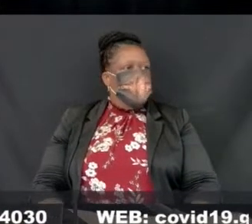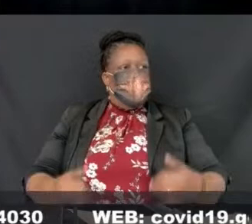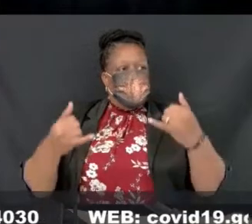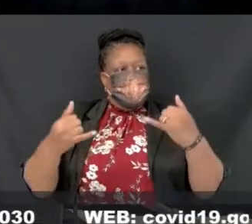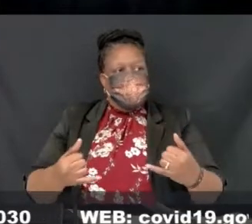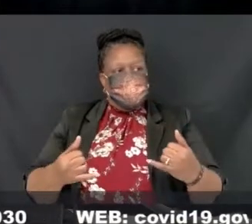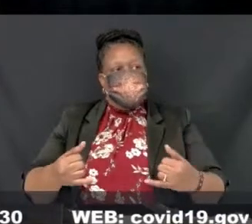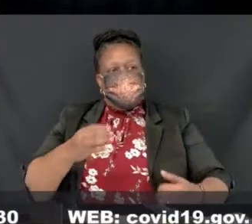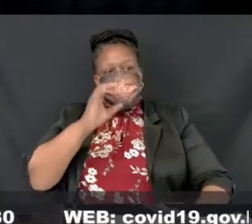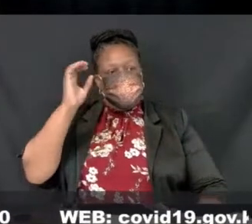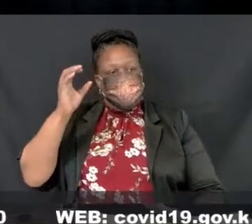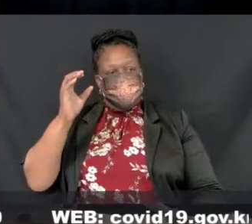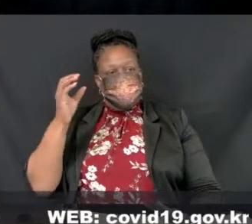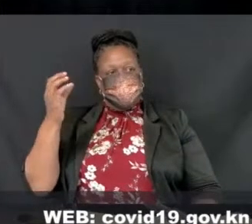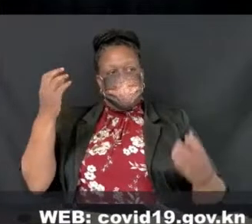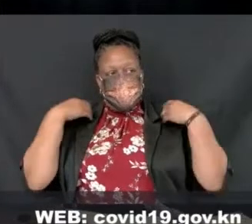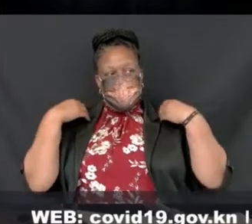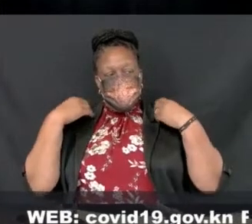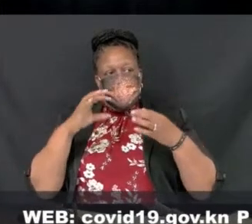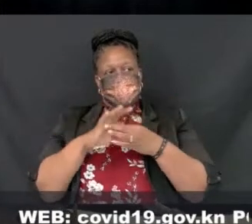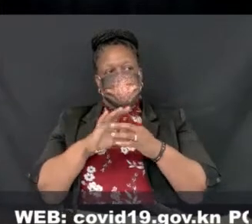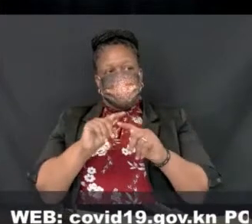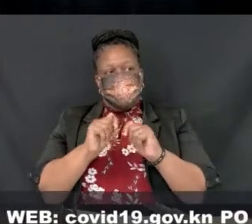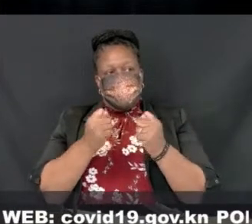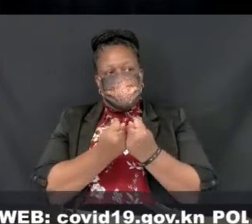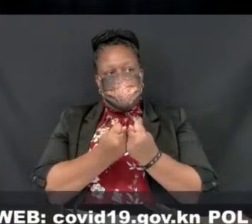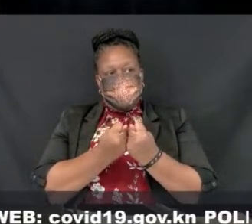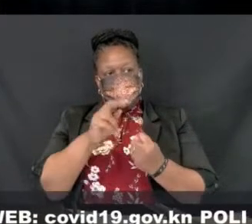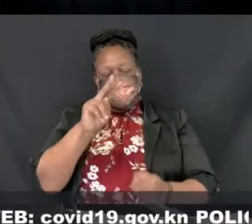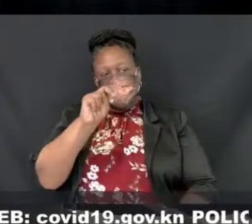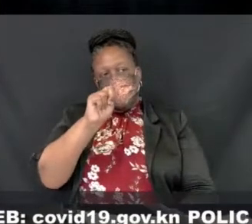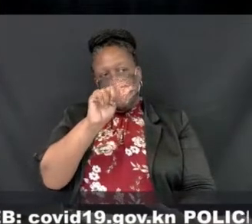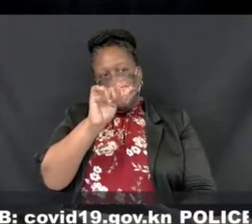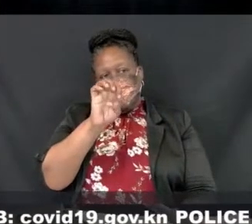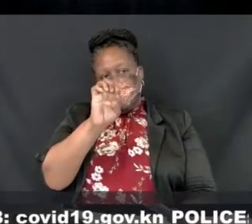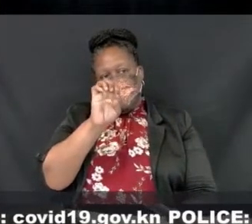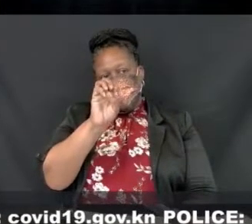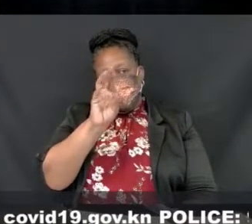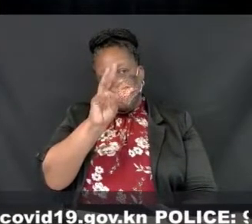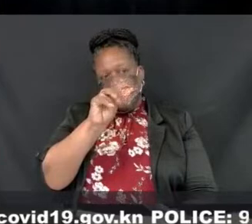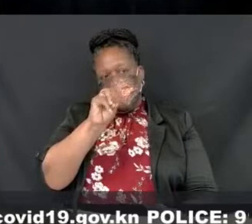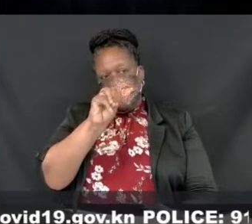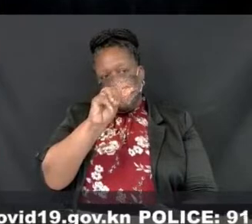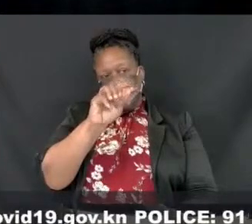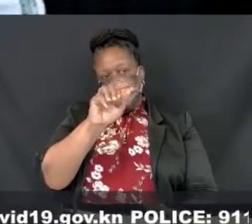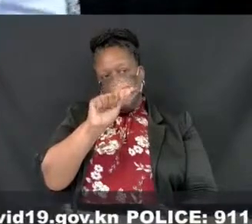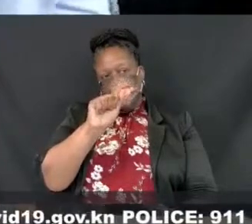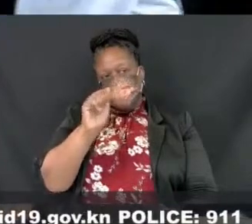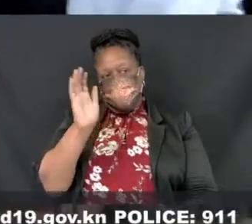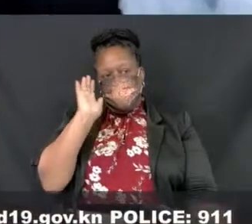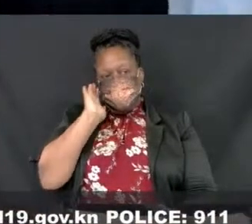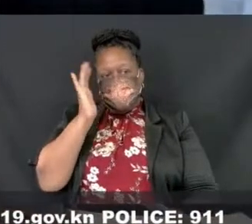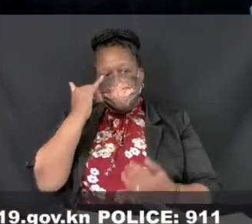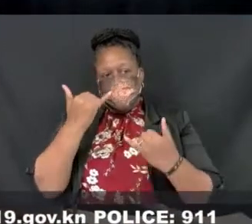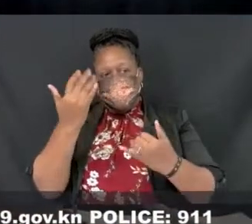Force and our National Disaster Coordinator, to give us his presentation.